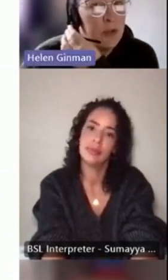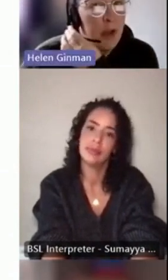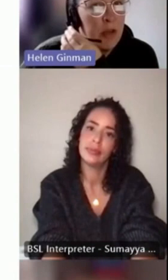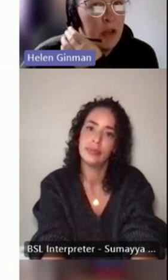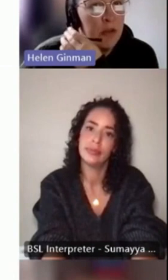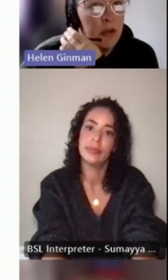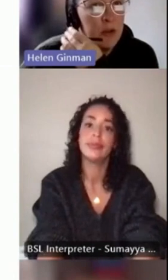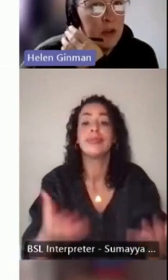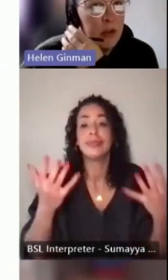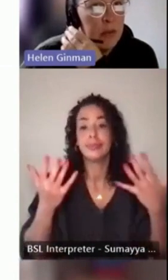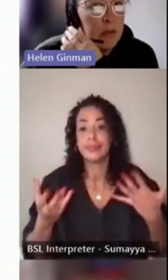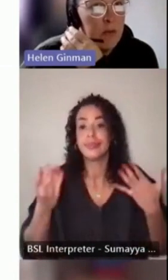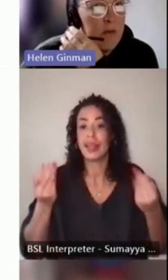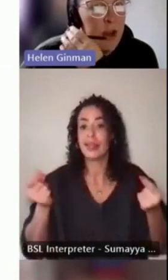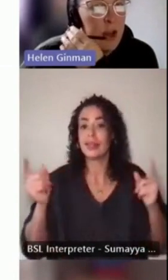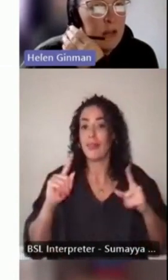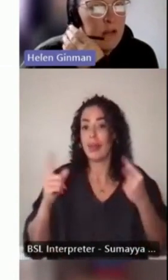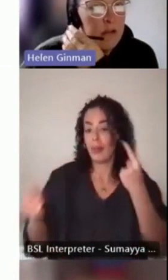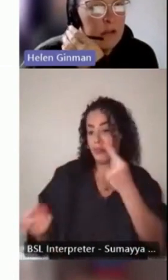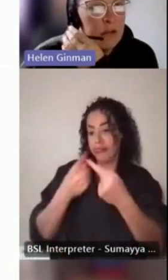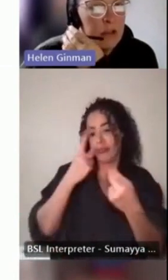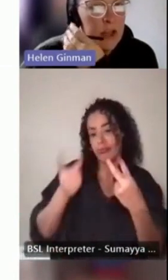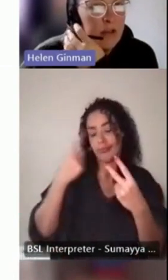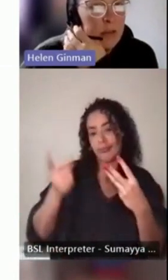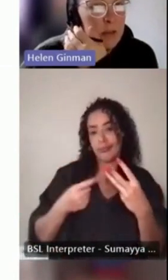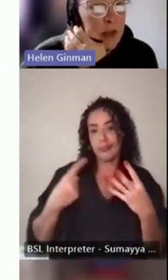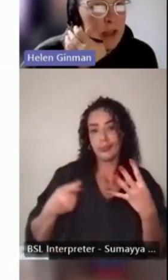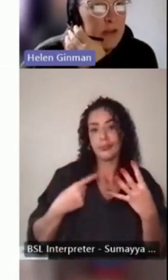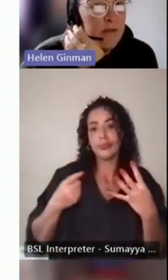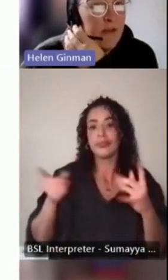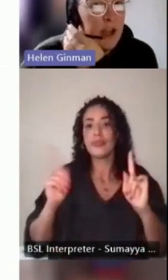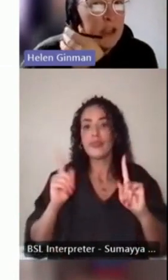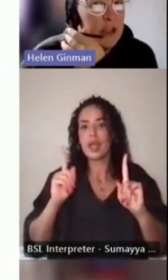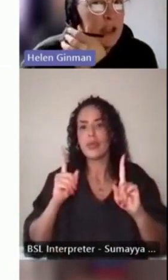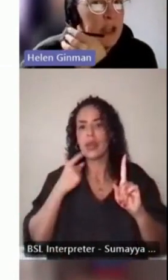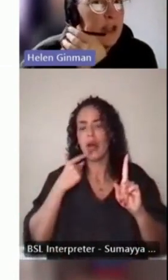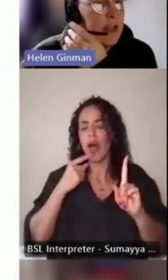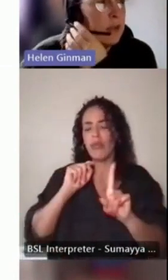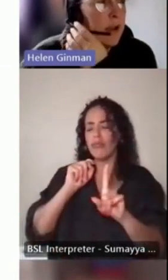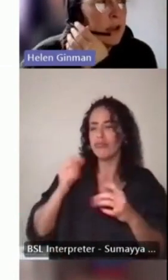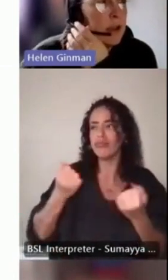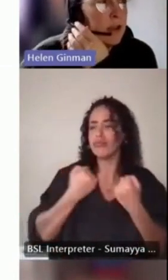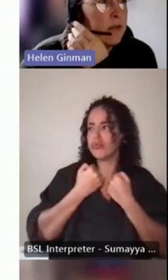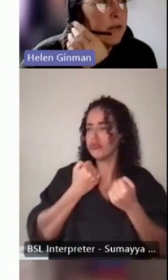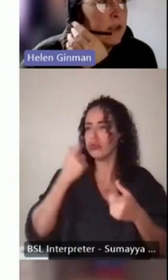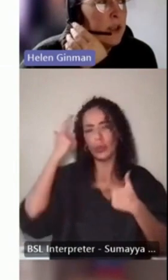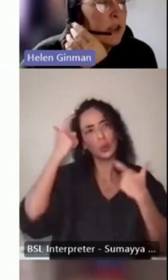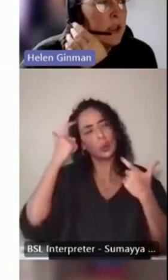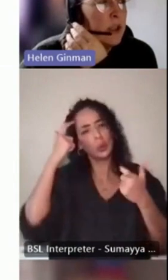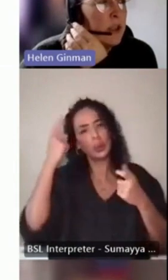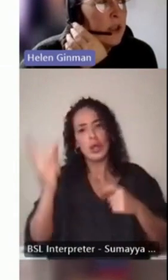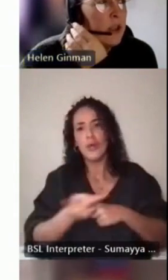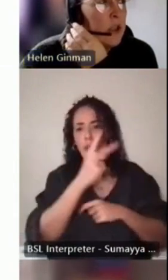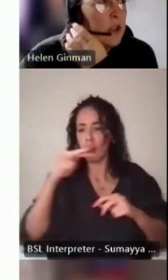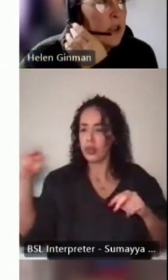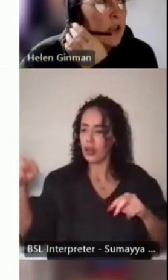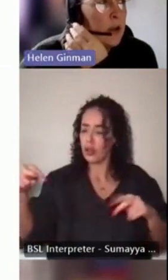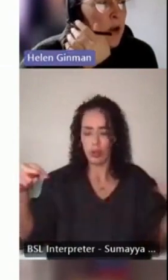So some thoughts coming through as people reflect on Sarah's perspective and Alex's perspective.